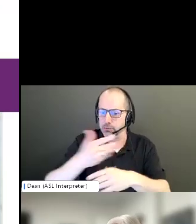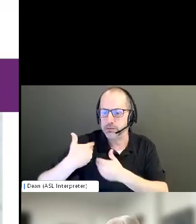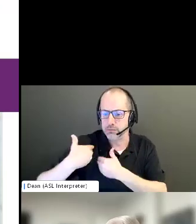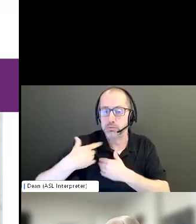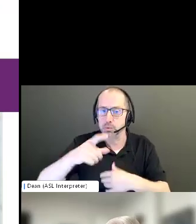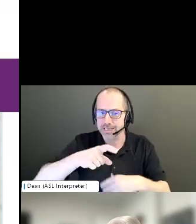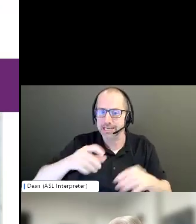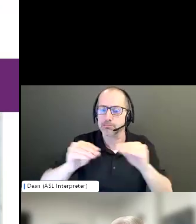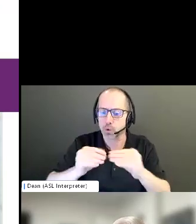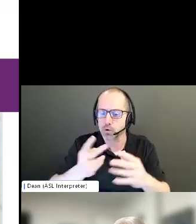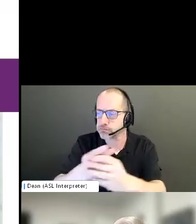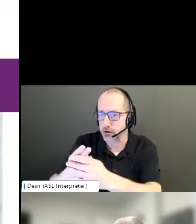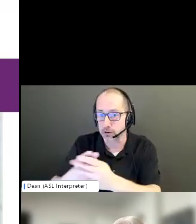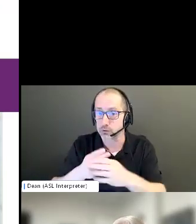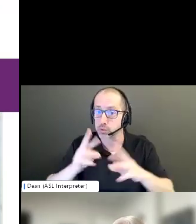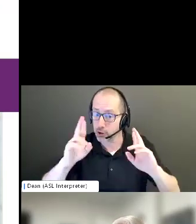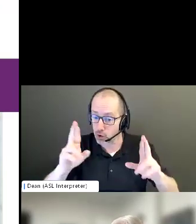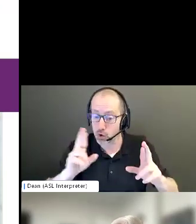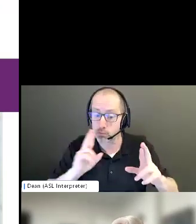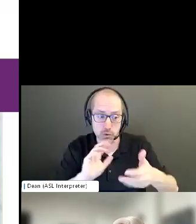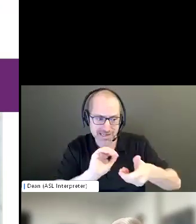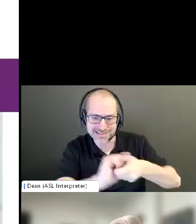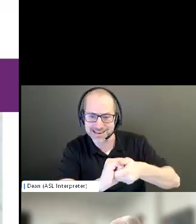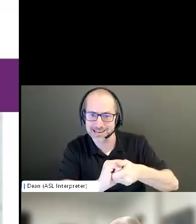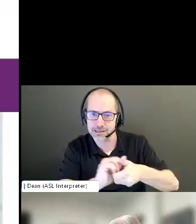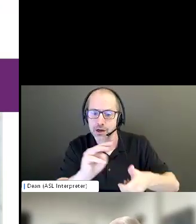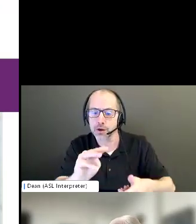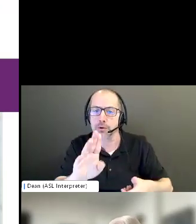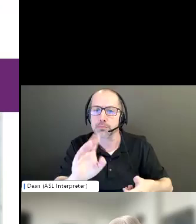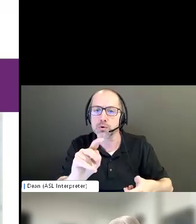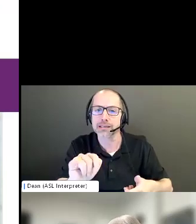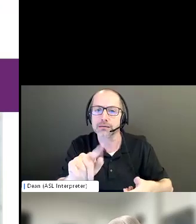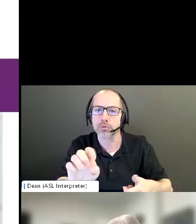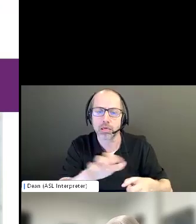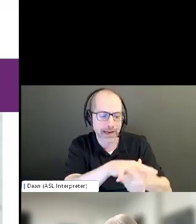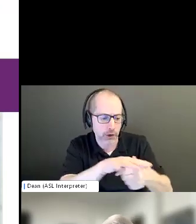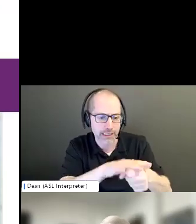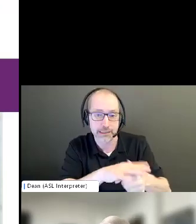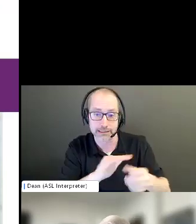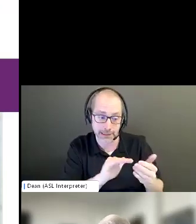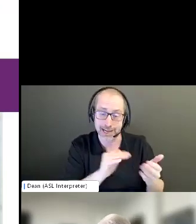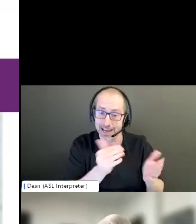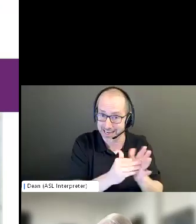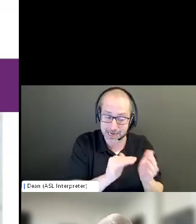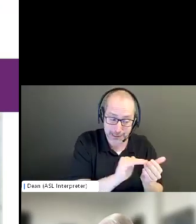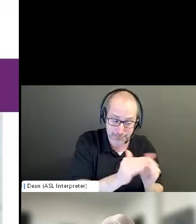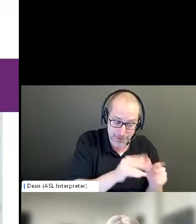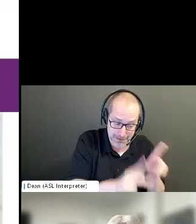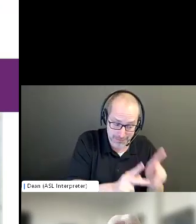engage municipalities because community knows community best. Thank you.